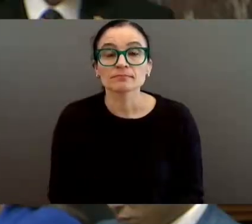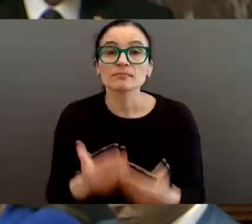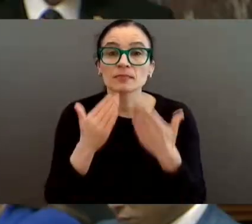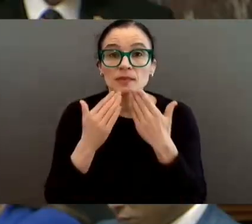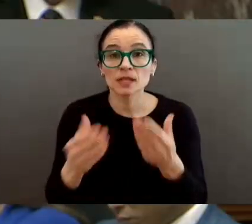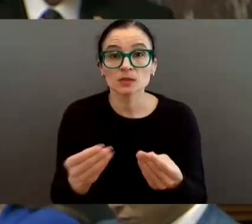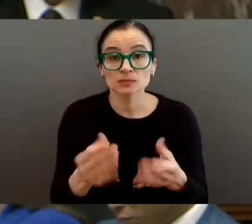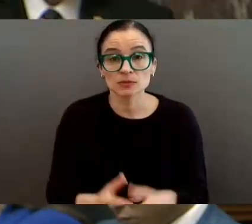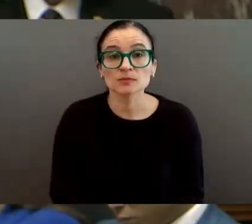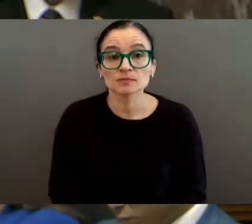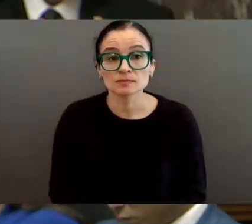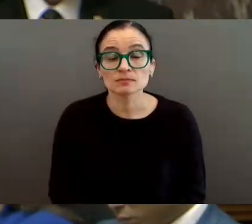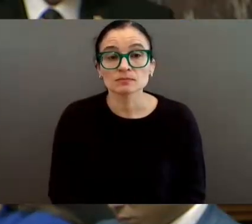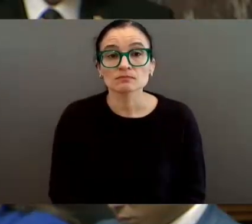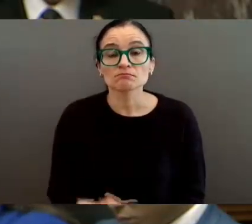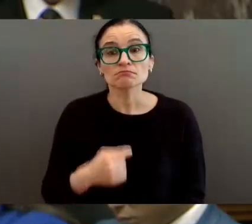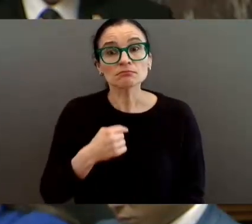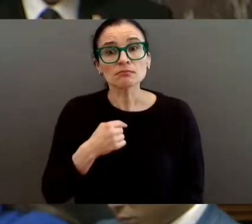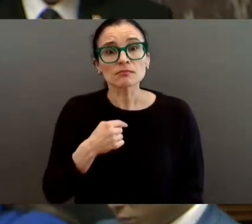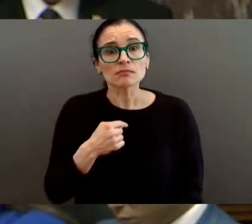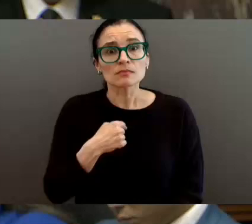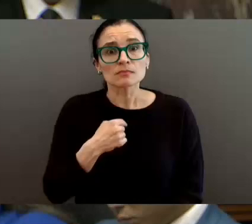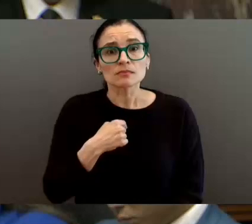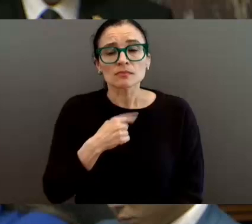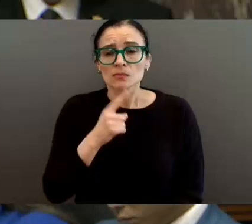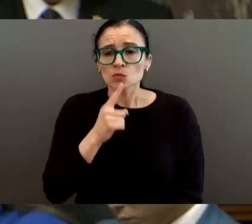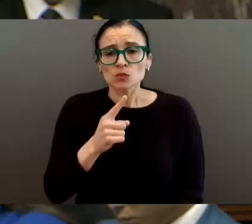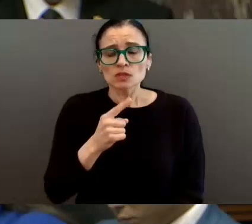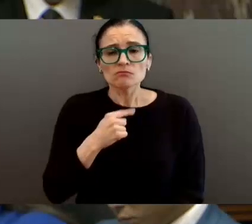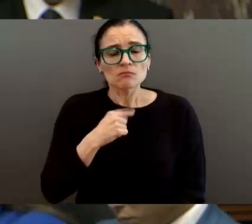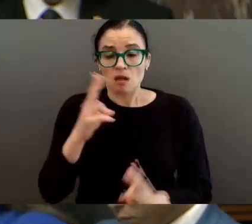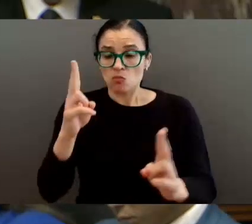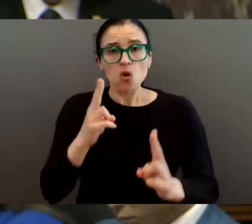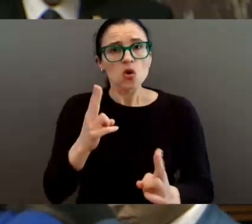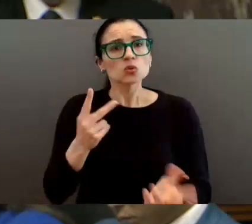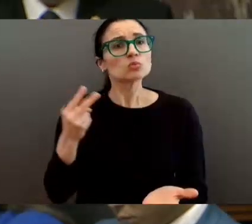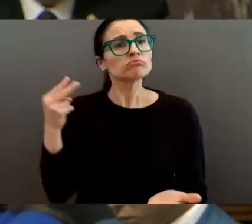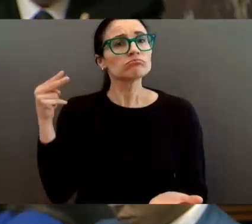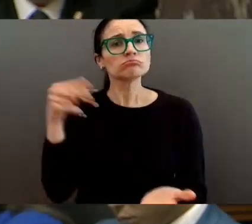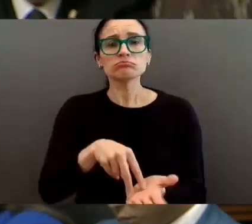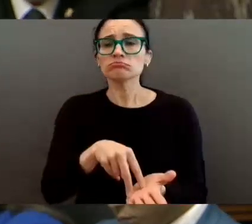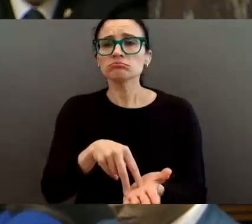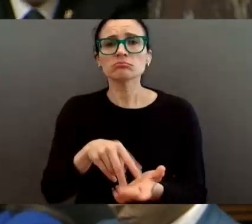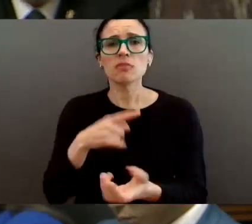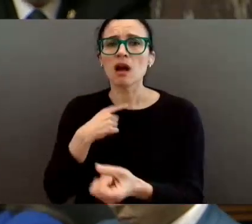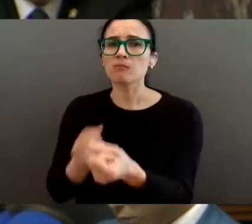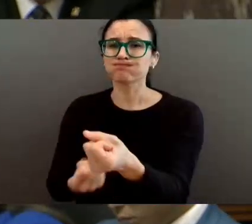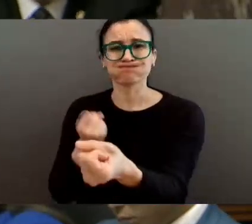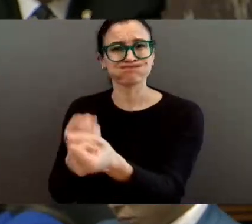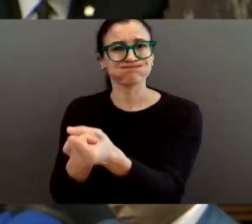to stand up and support and describe the work that this government has been doing, investing in